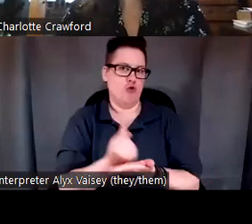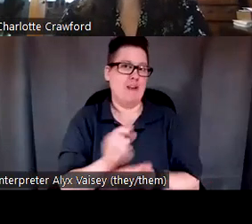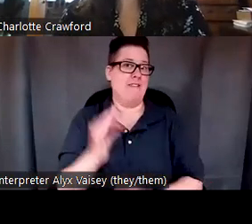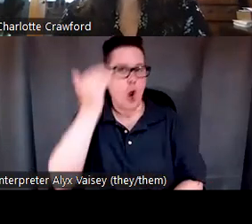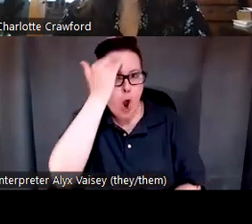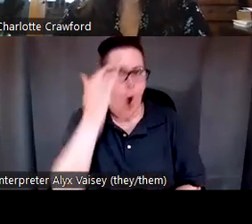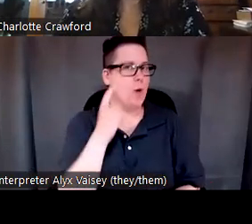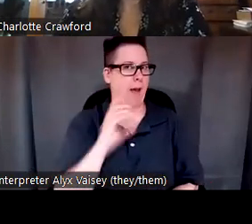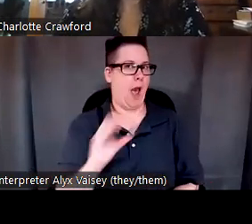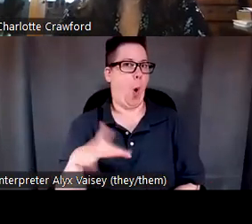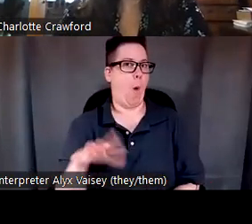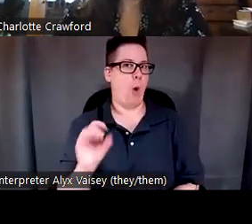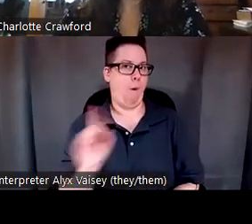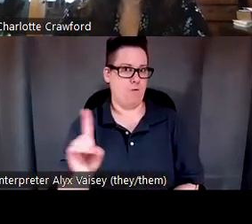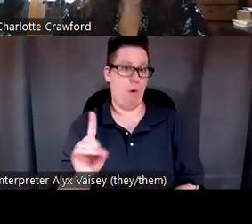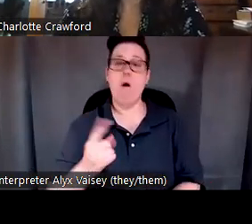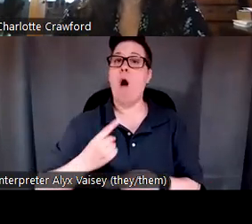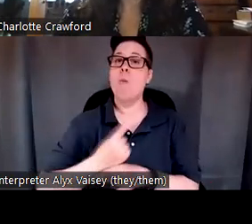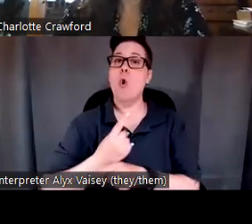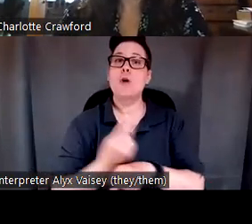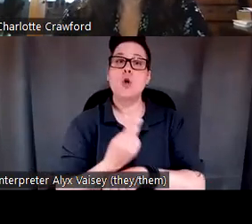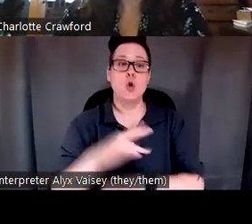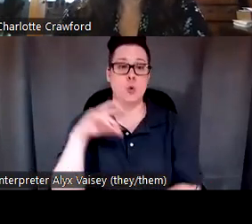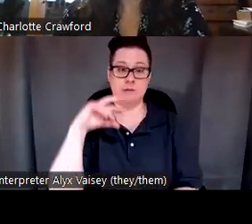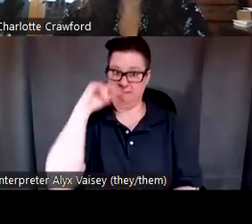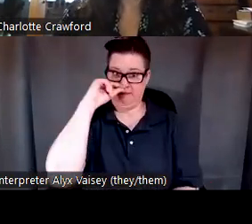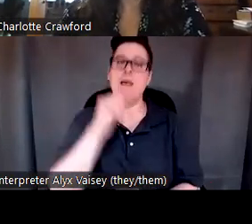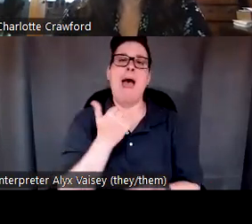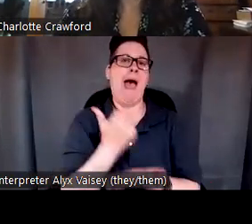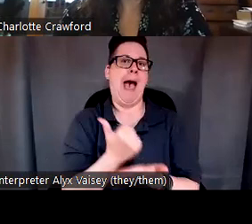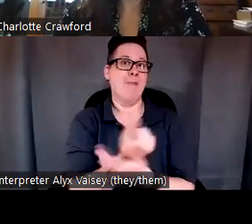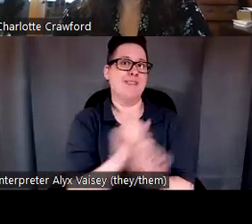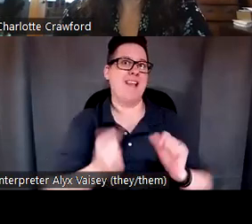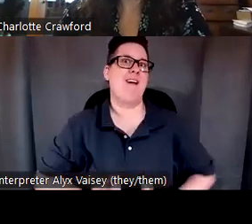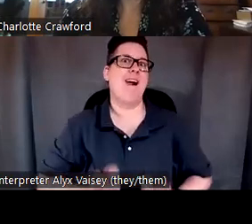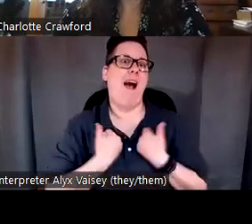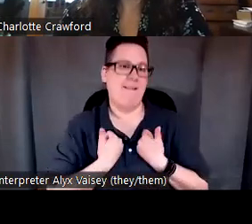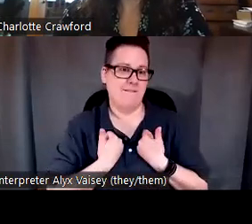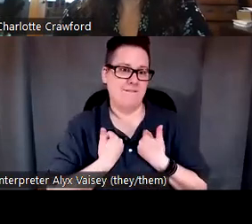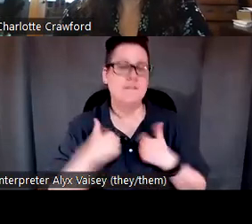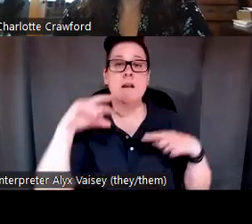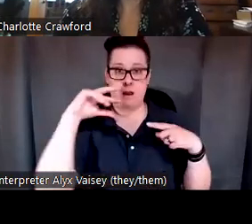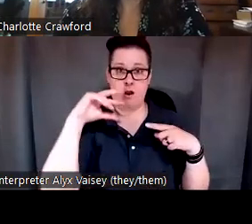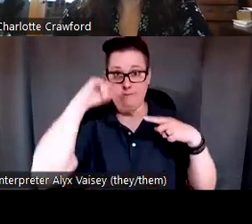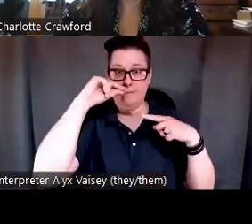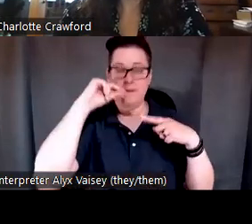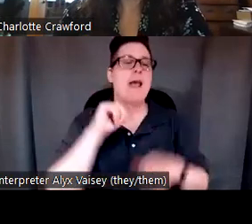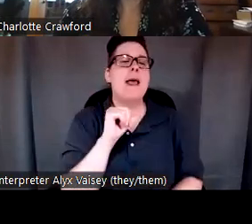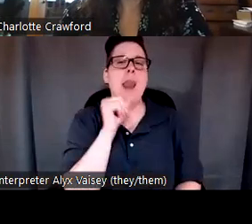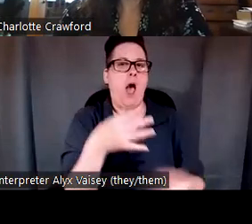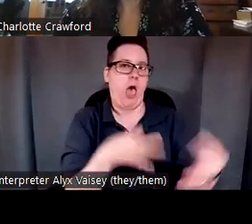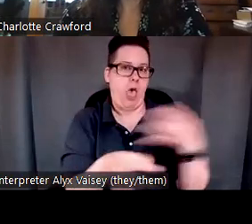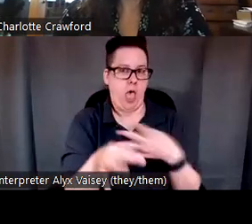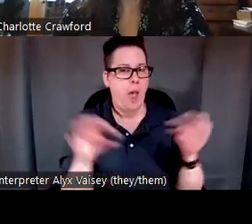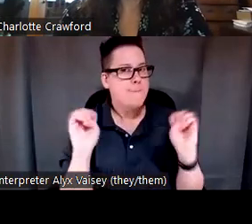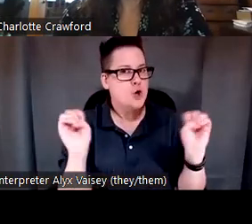opioid overdose. The appropriate use of Narcan nasal spray can help you save a life. Narcan nasal spray is not a substitute for